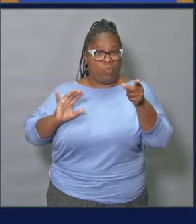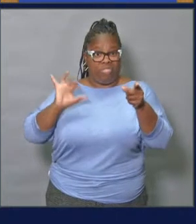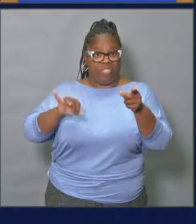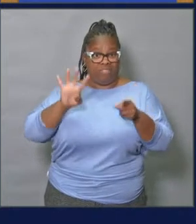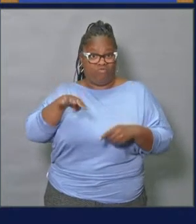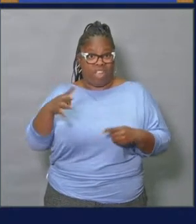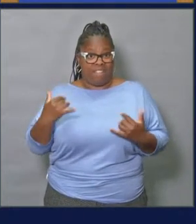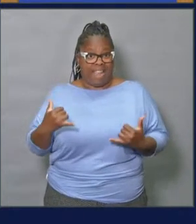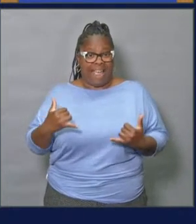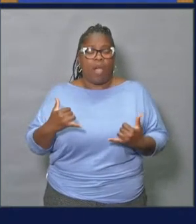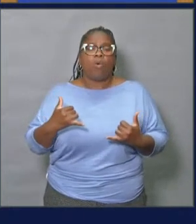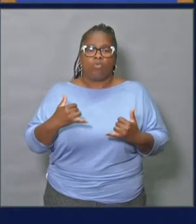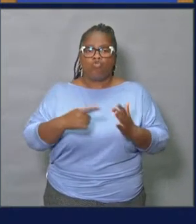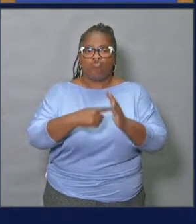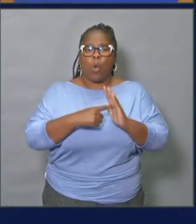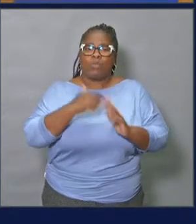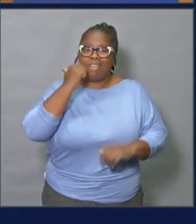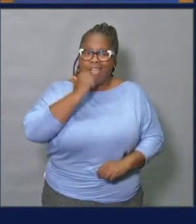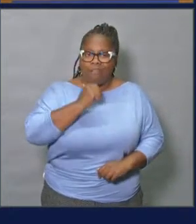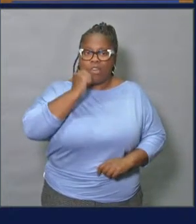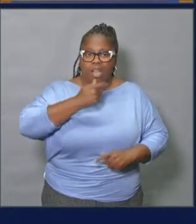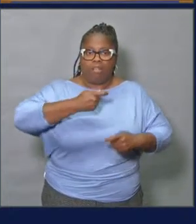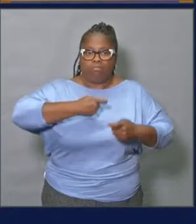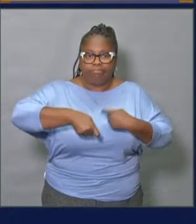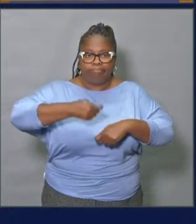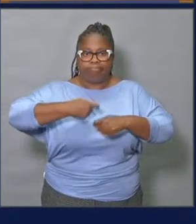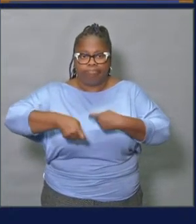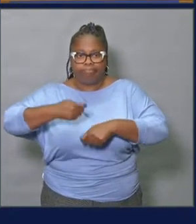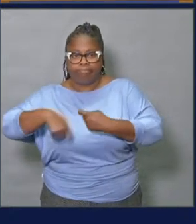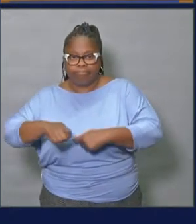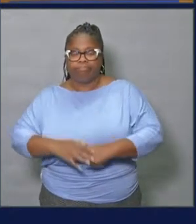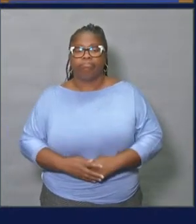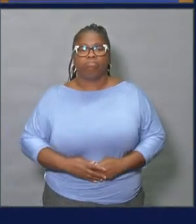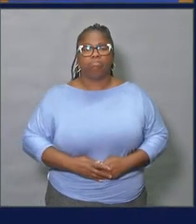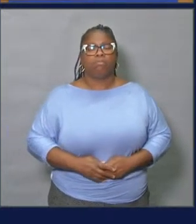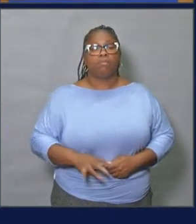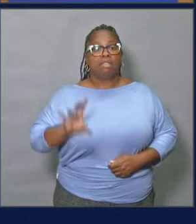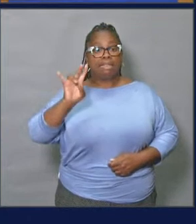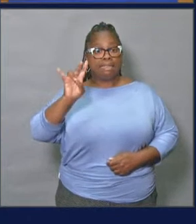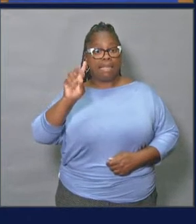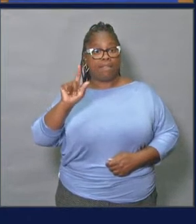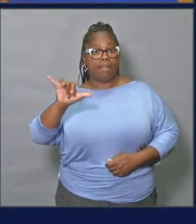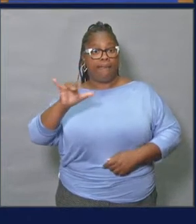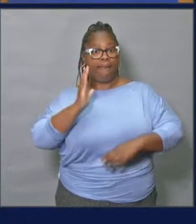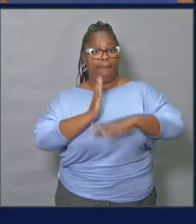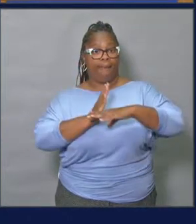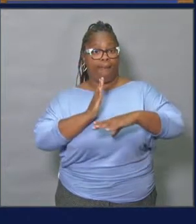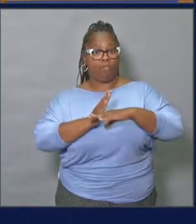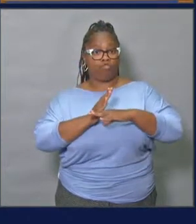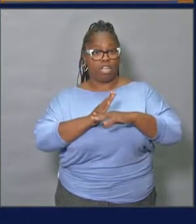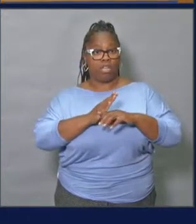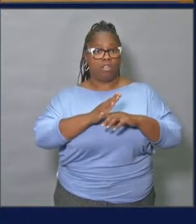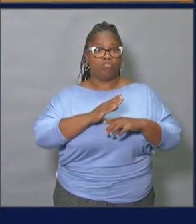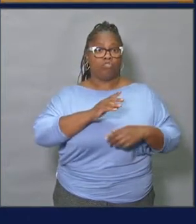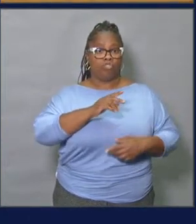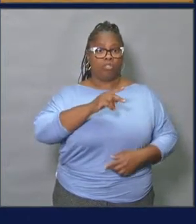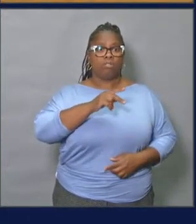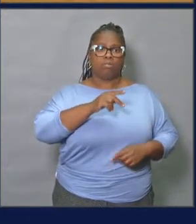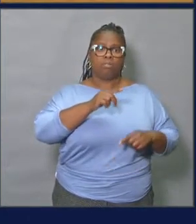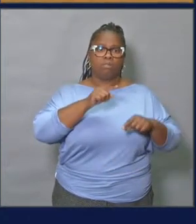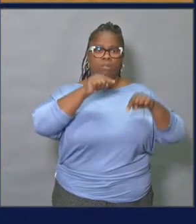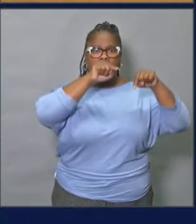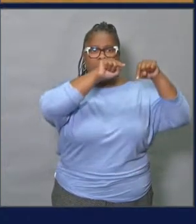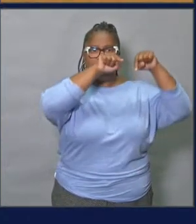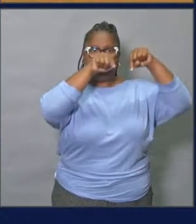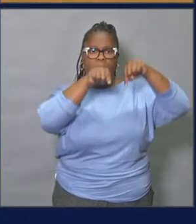us every day. And you'll notice that the 7-day average that we're using allows us to not